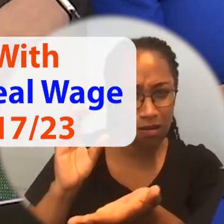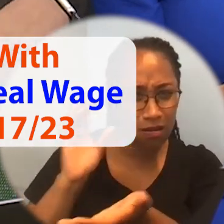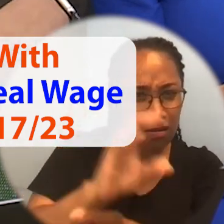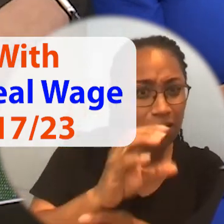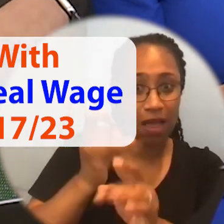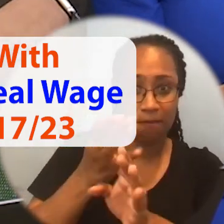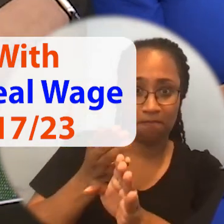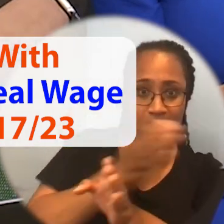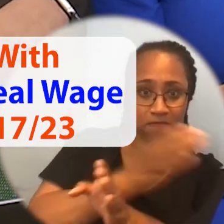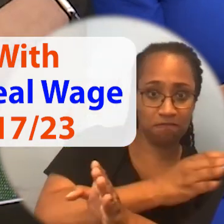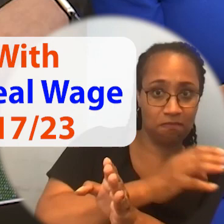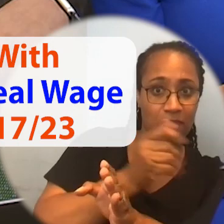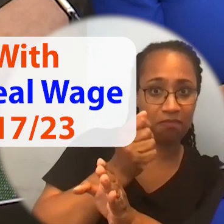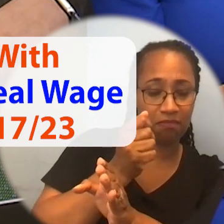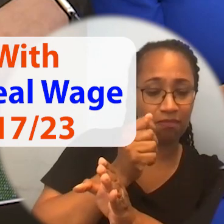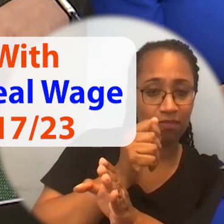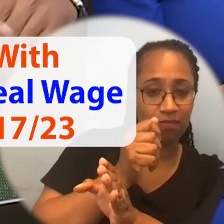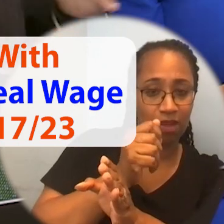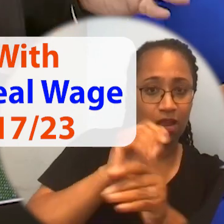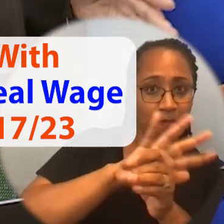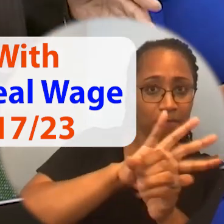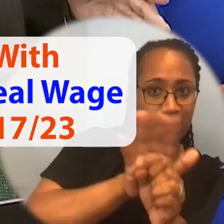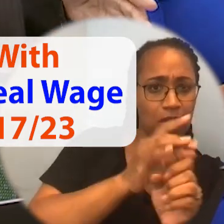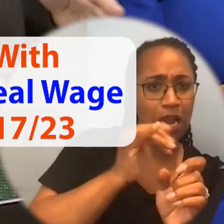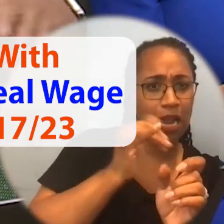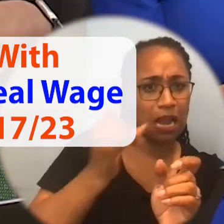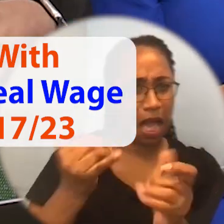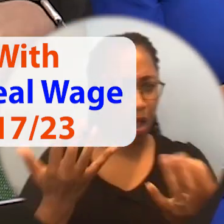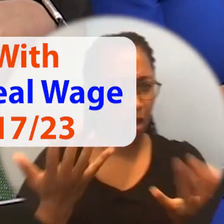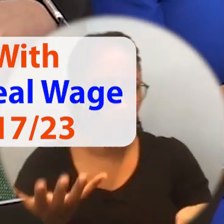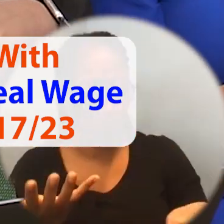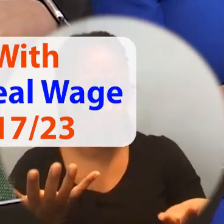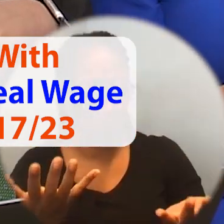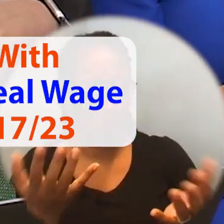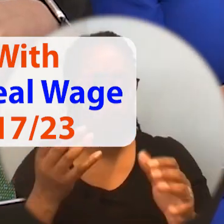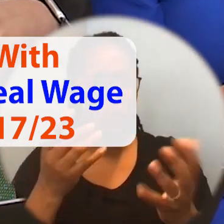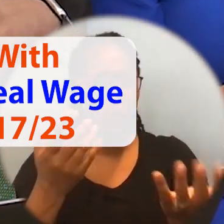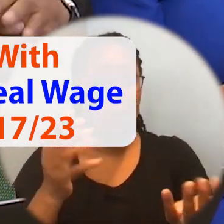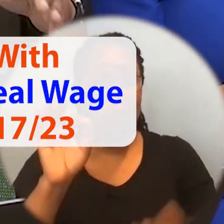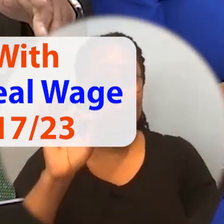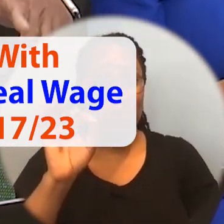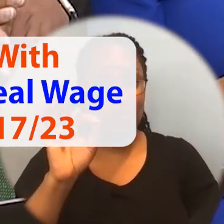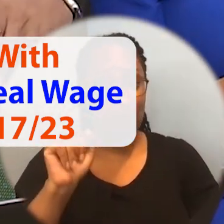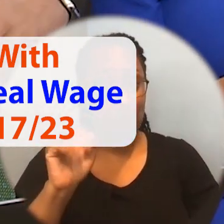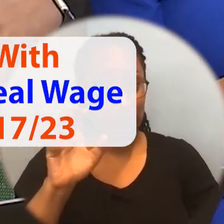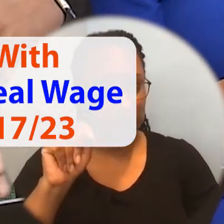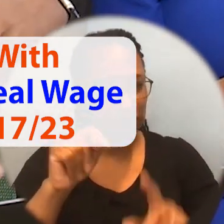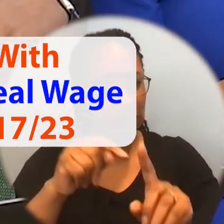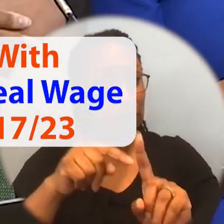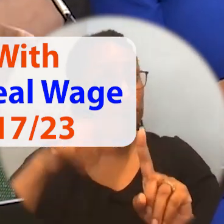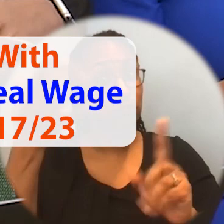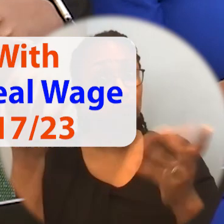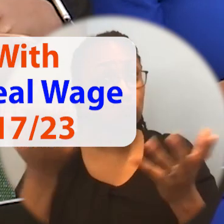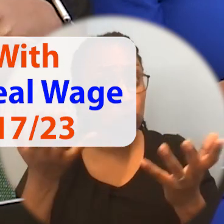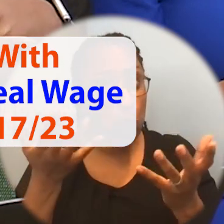has now been annotated with a message from the platform saying that is not factual and that they have